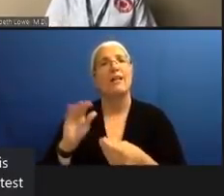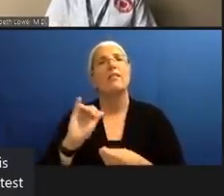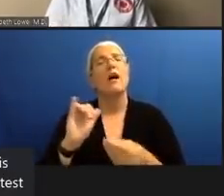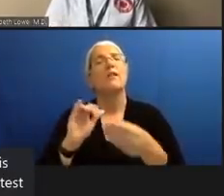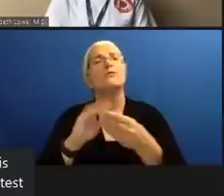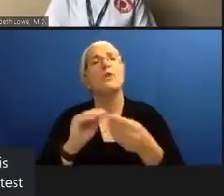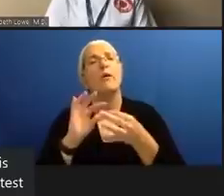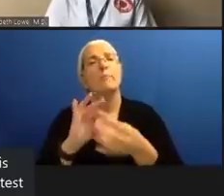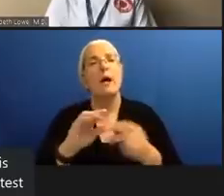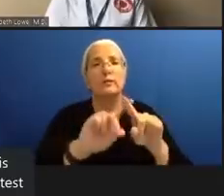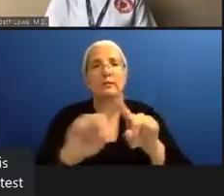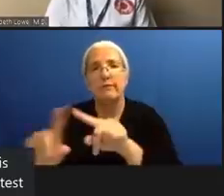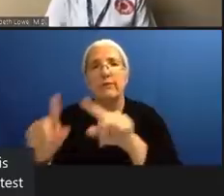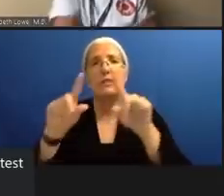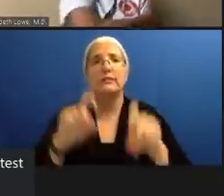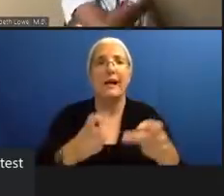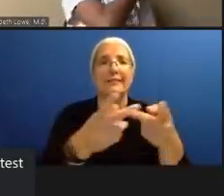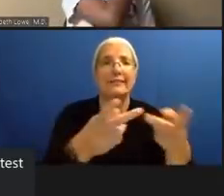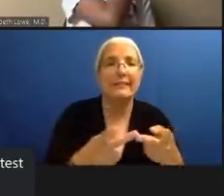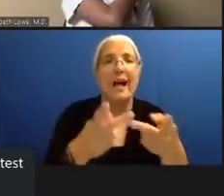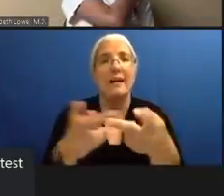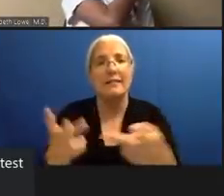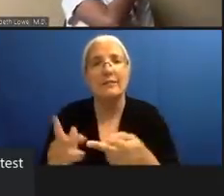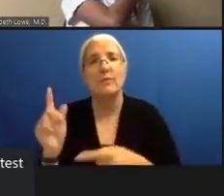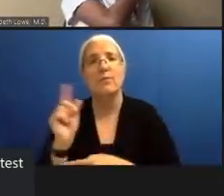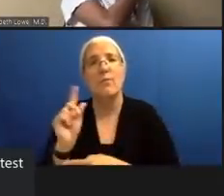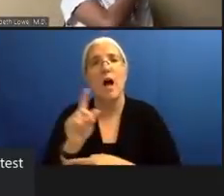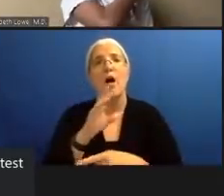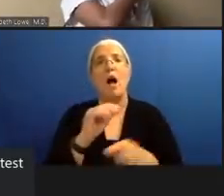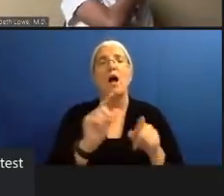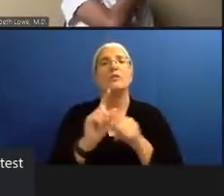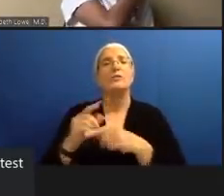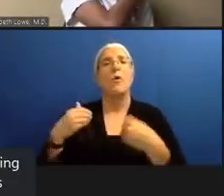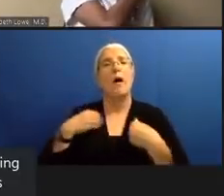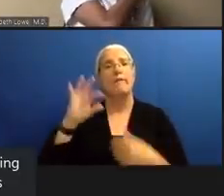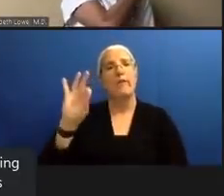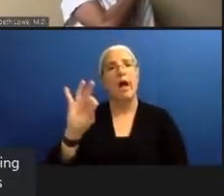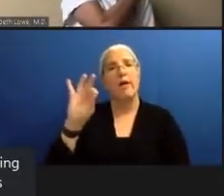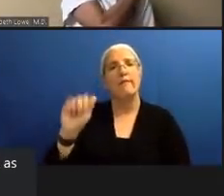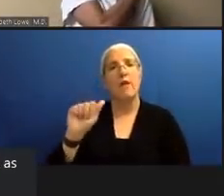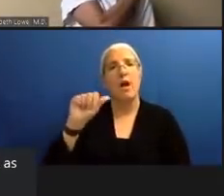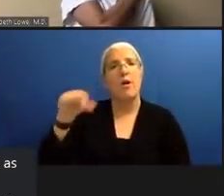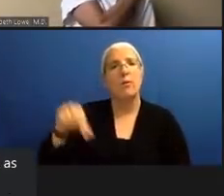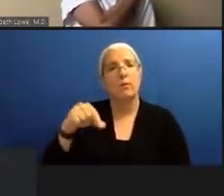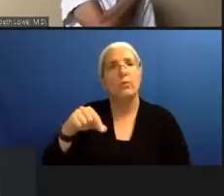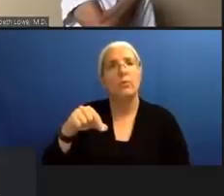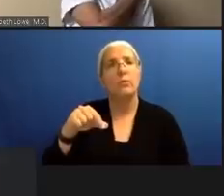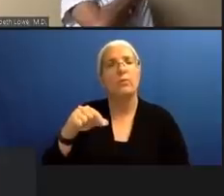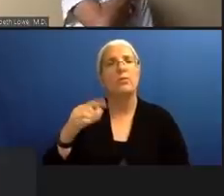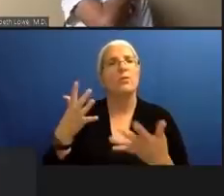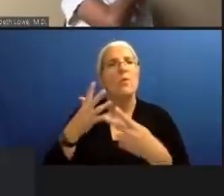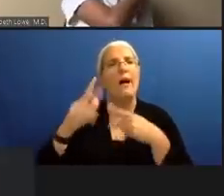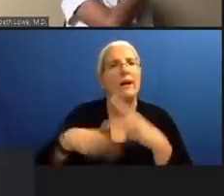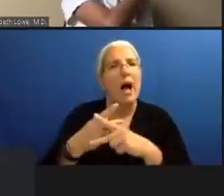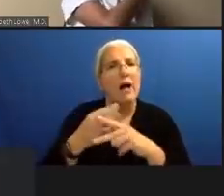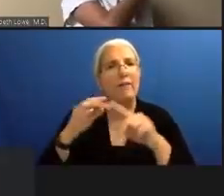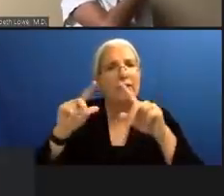as a frequently asked questions section all about testing and possible exposure, you can find that online at